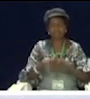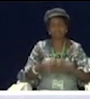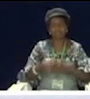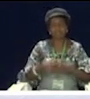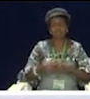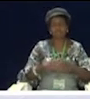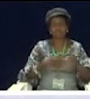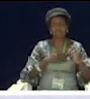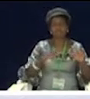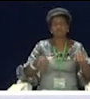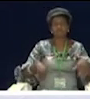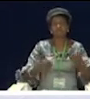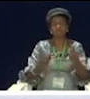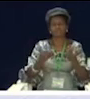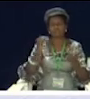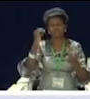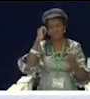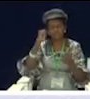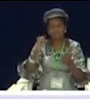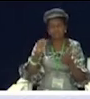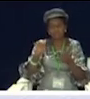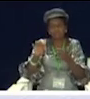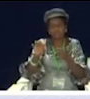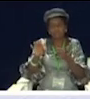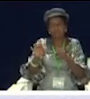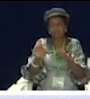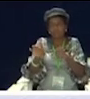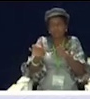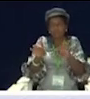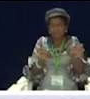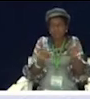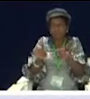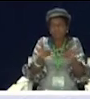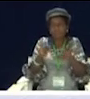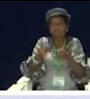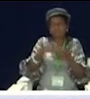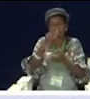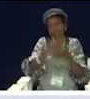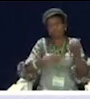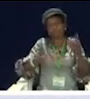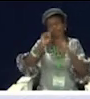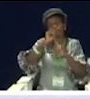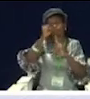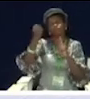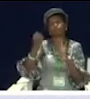and how he reacts to certain situations.